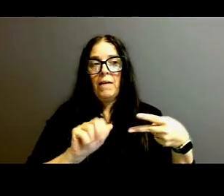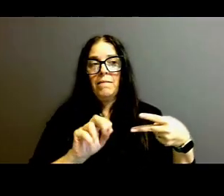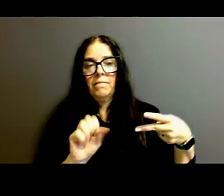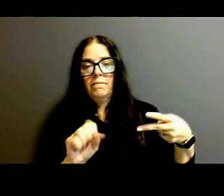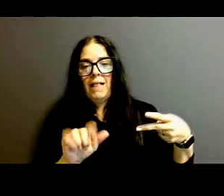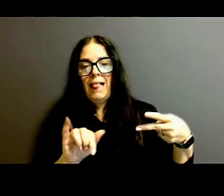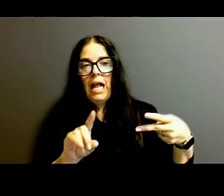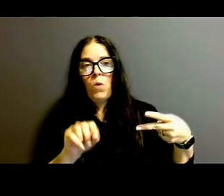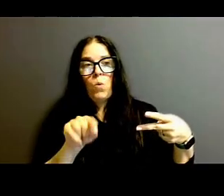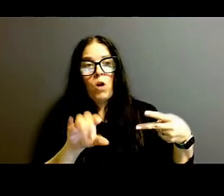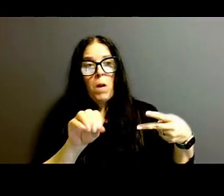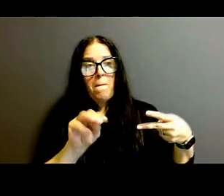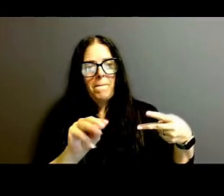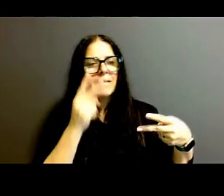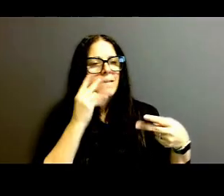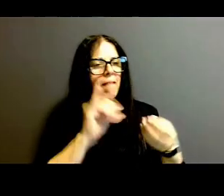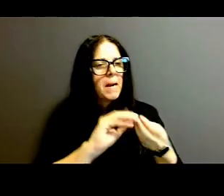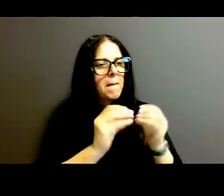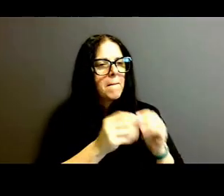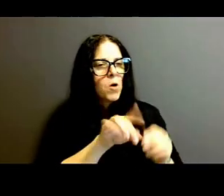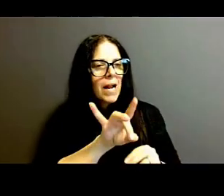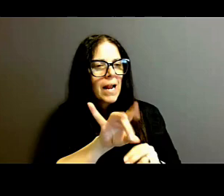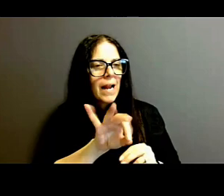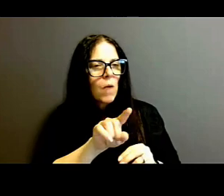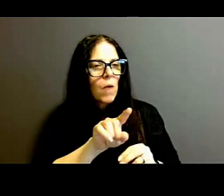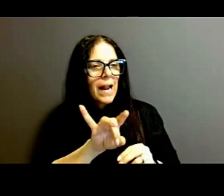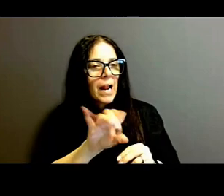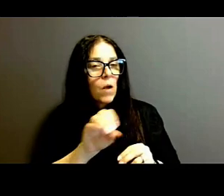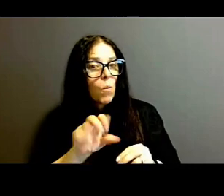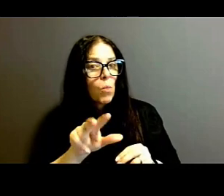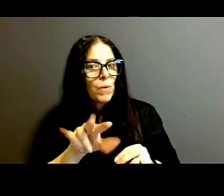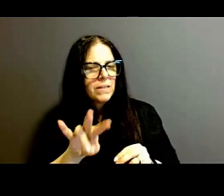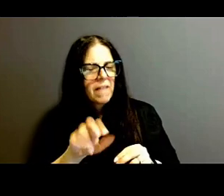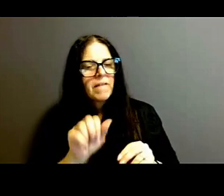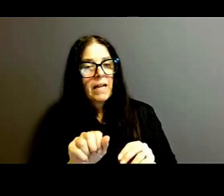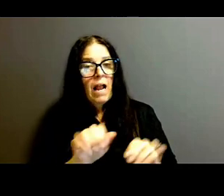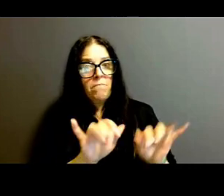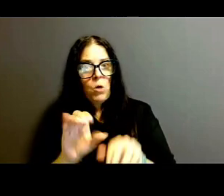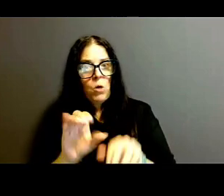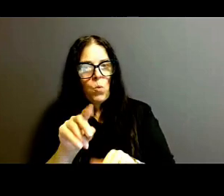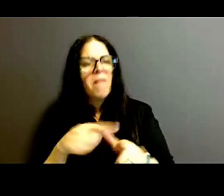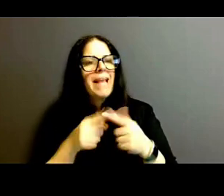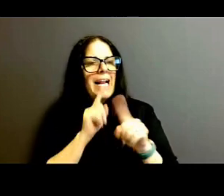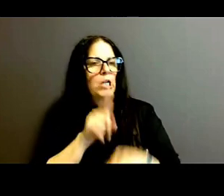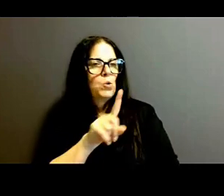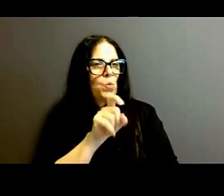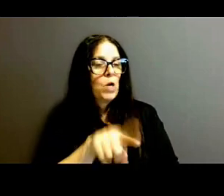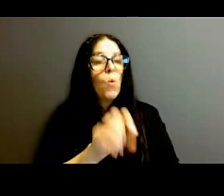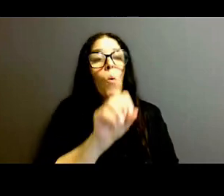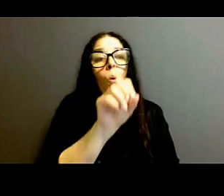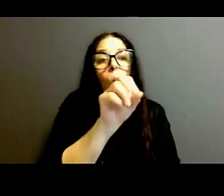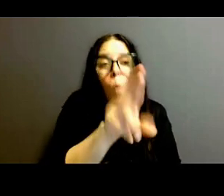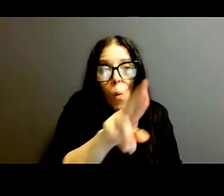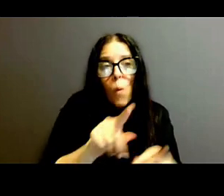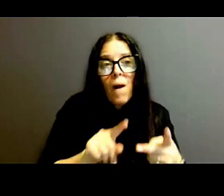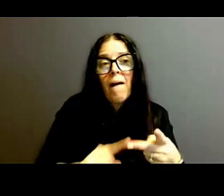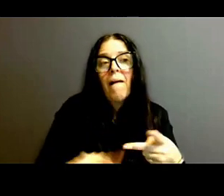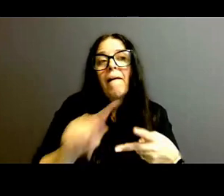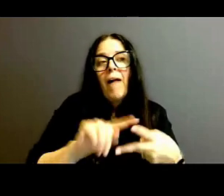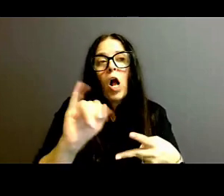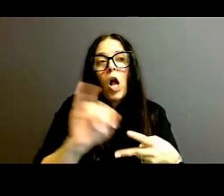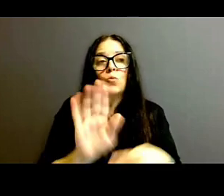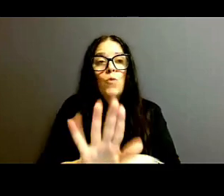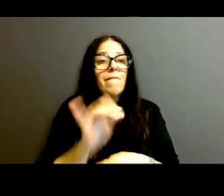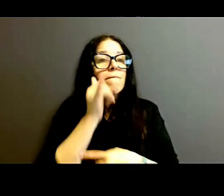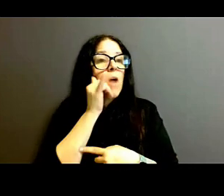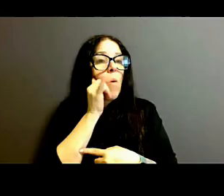the code you see in the slide and you will be able to answer the question. Or you can actually do a screen capture with your